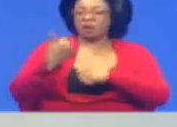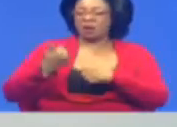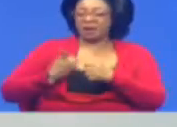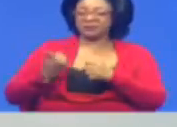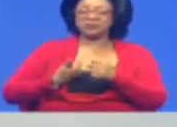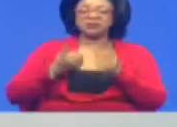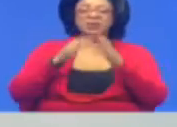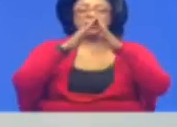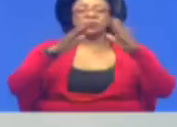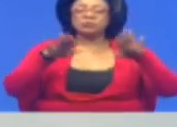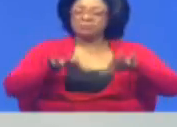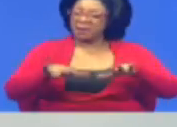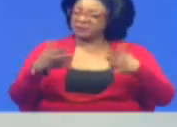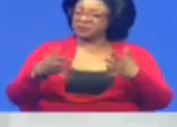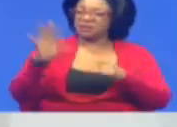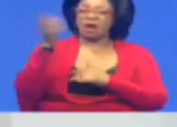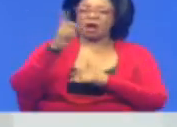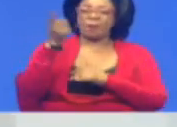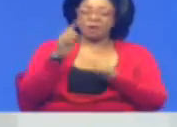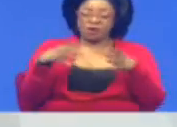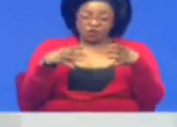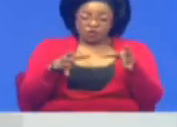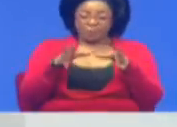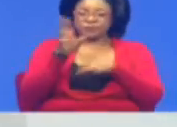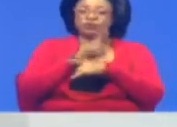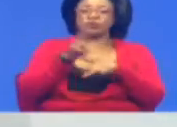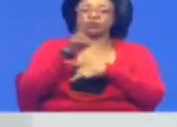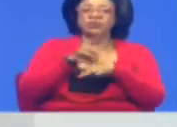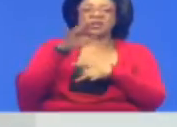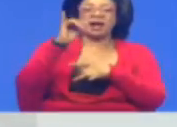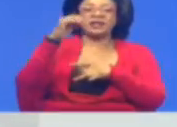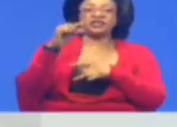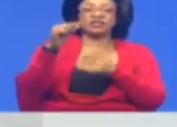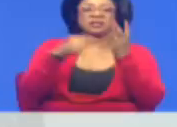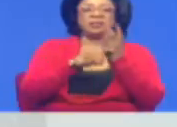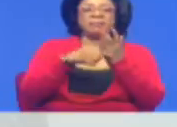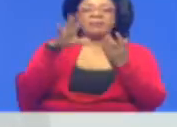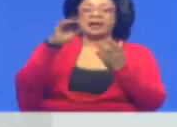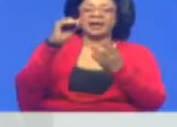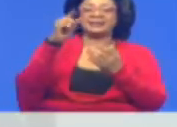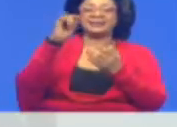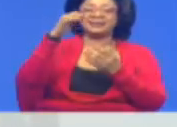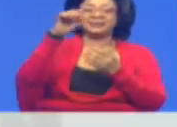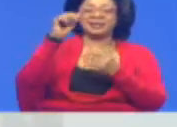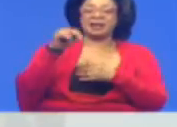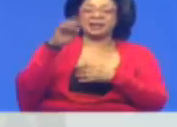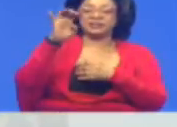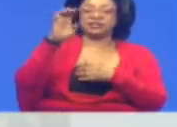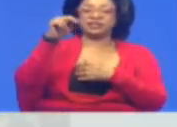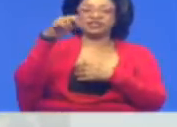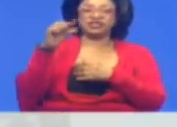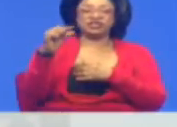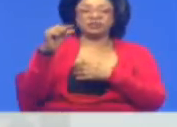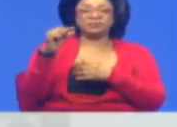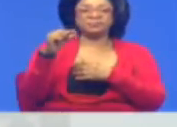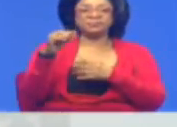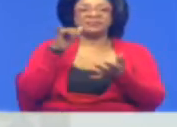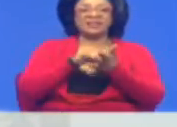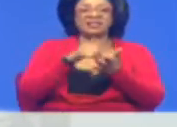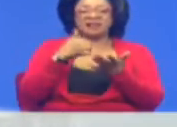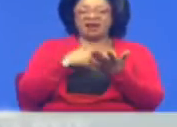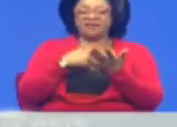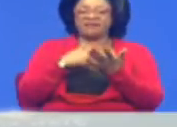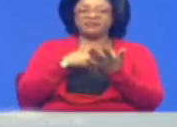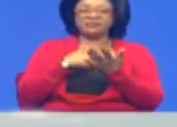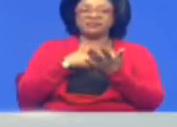in Nairobi. The group uses an Instagram name, Katigang ENT, to lure the girls for the orgies that run for days on